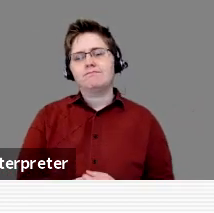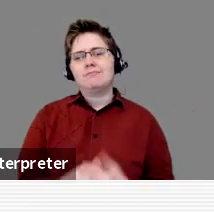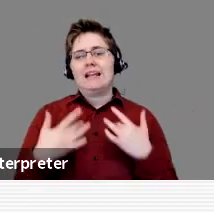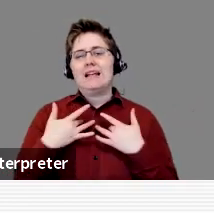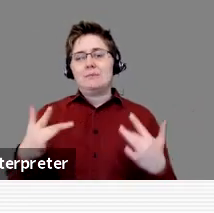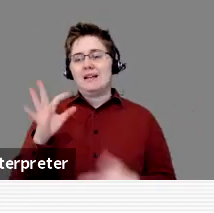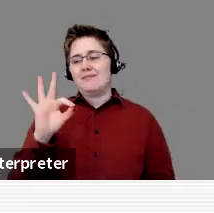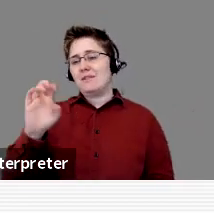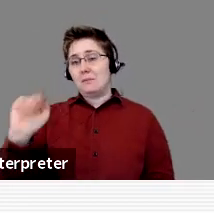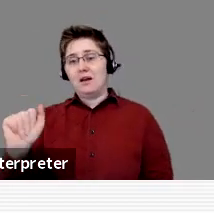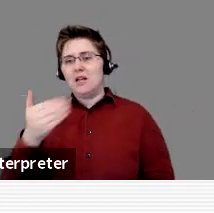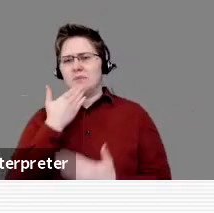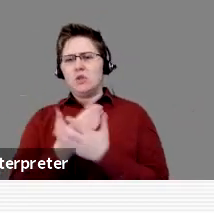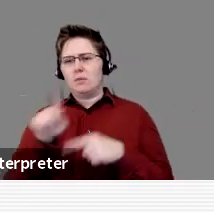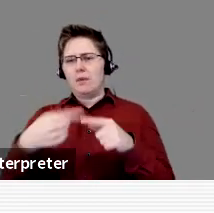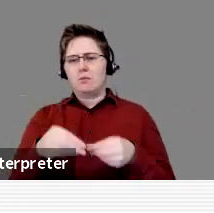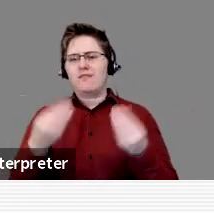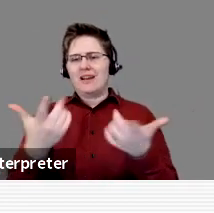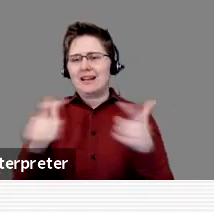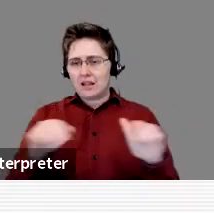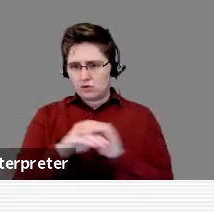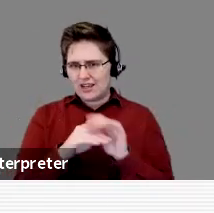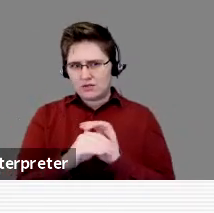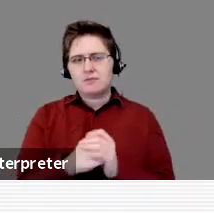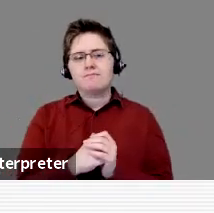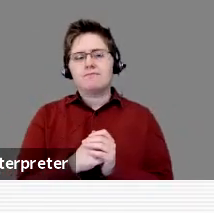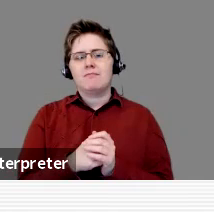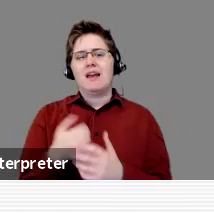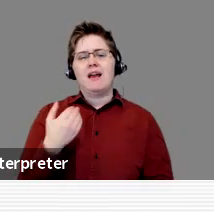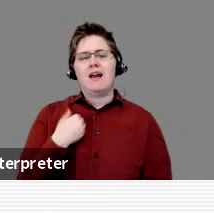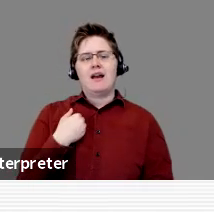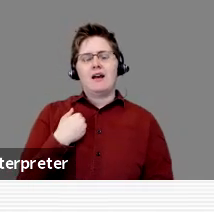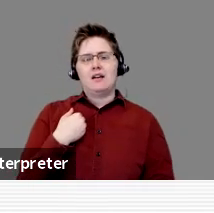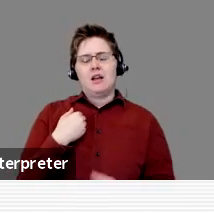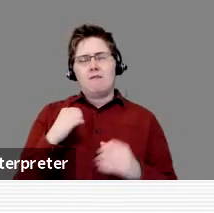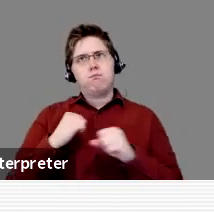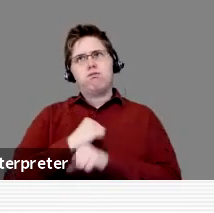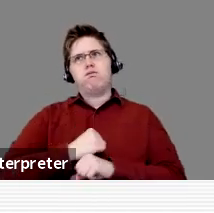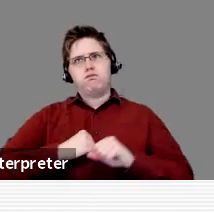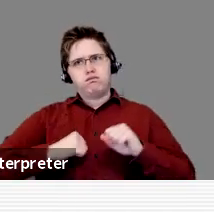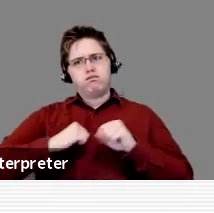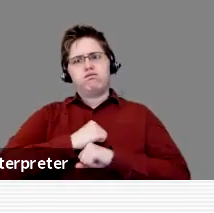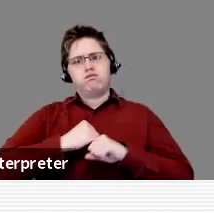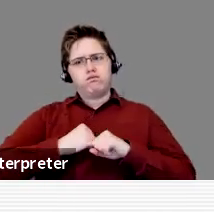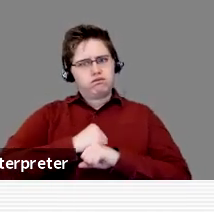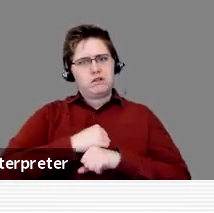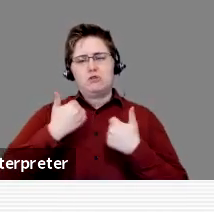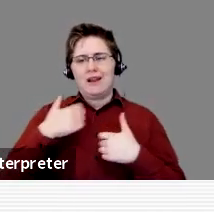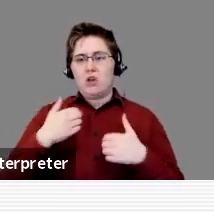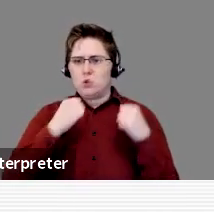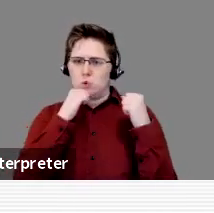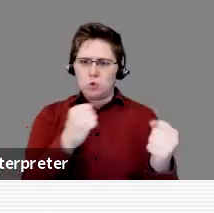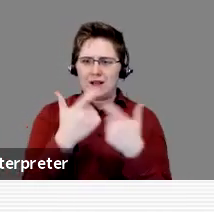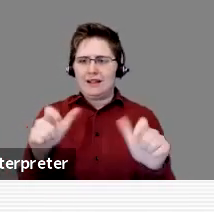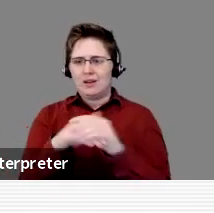FEMA has been pretty good at providing language access. There has been an uphill battle trying to get really robust language access to a lot